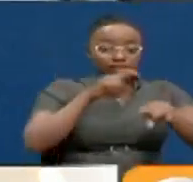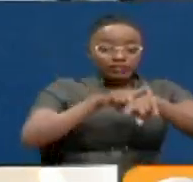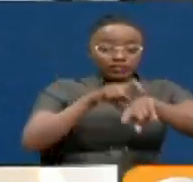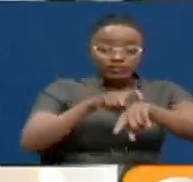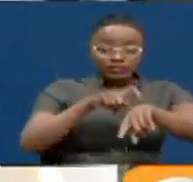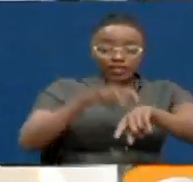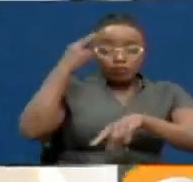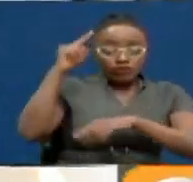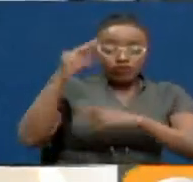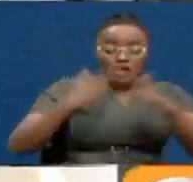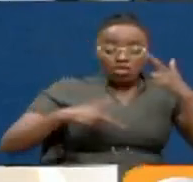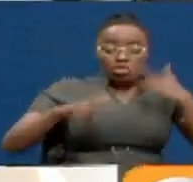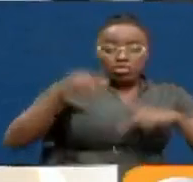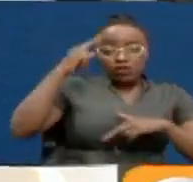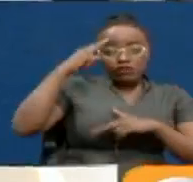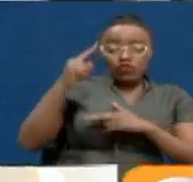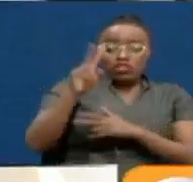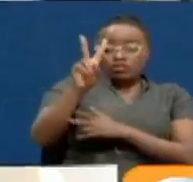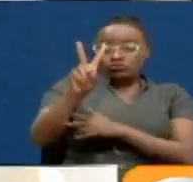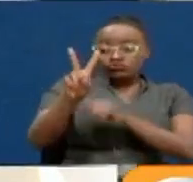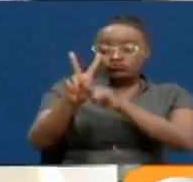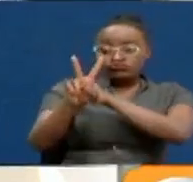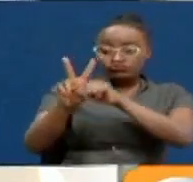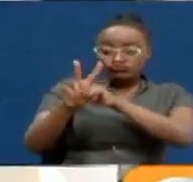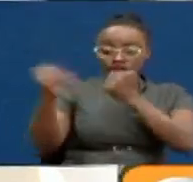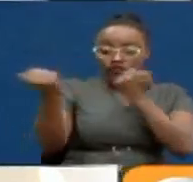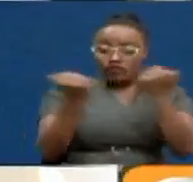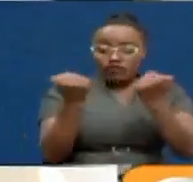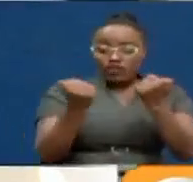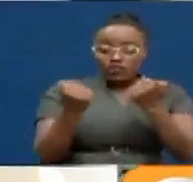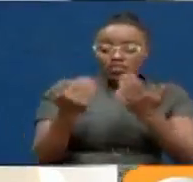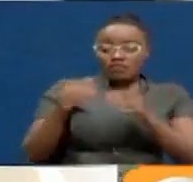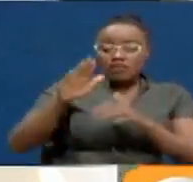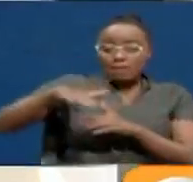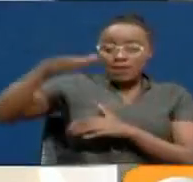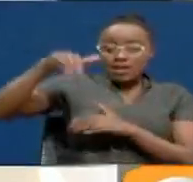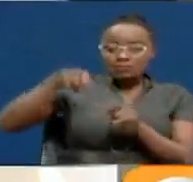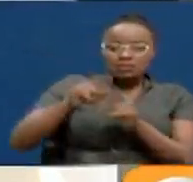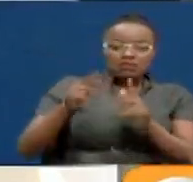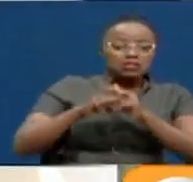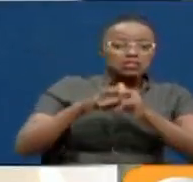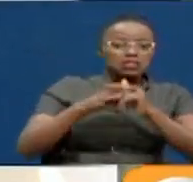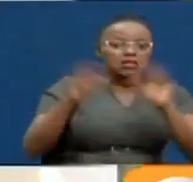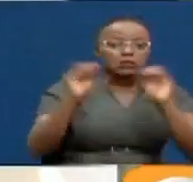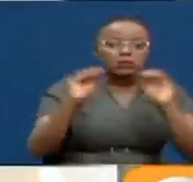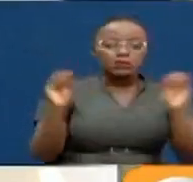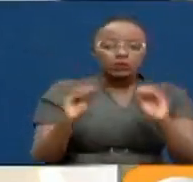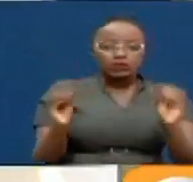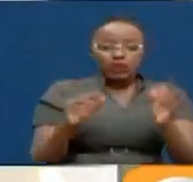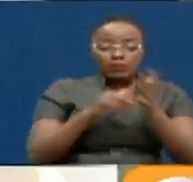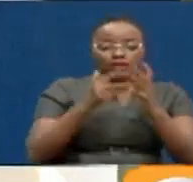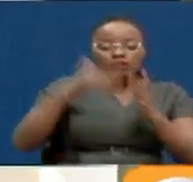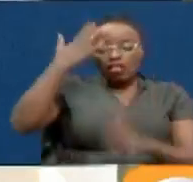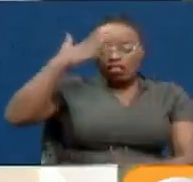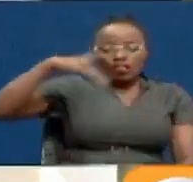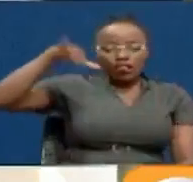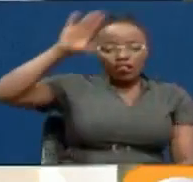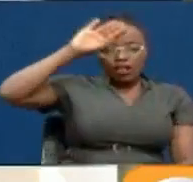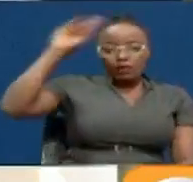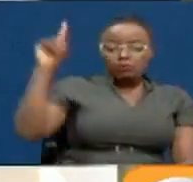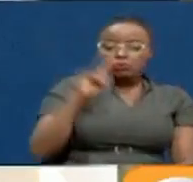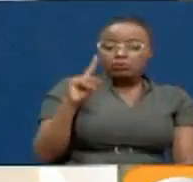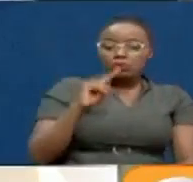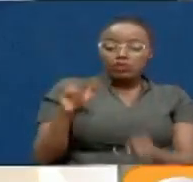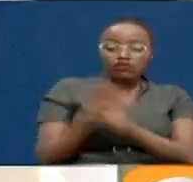the revealing of these two vehicles, this particular pickup did not start. Hence, he was disappointed in the whole